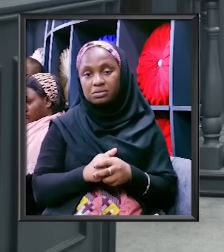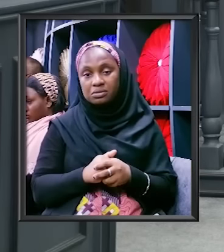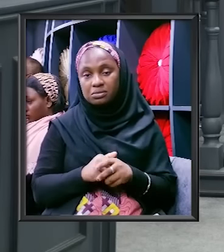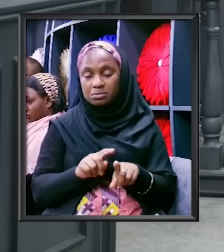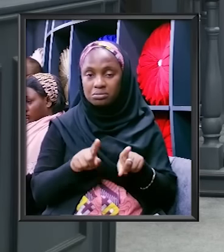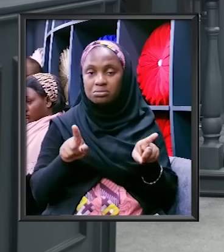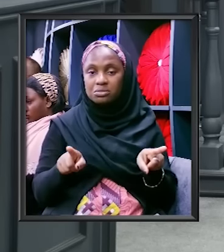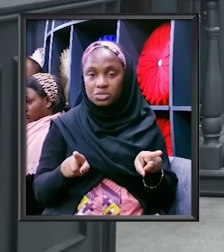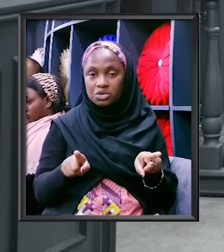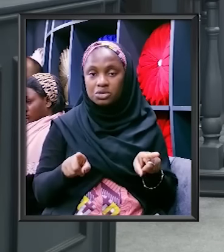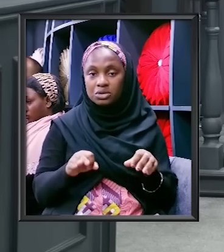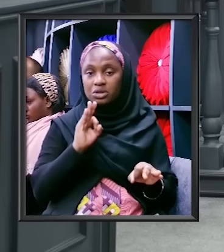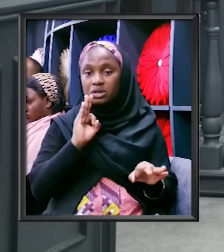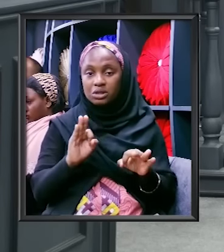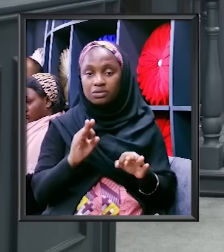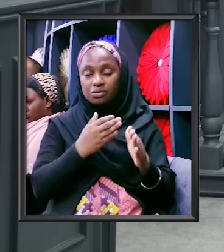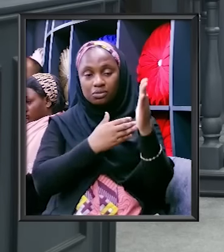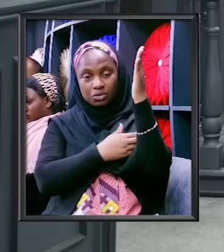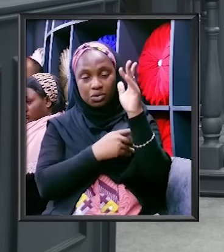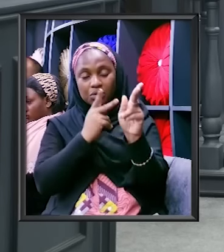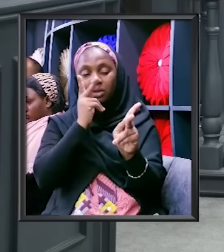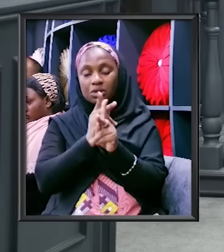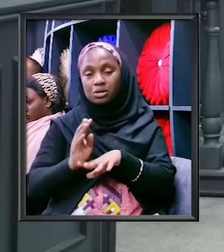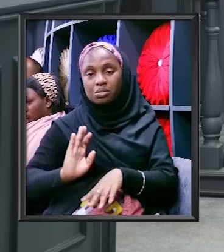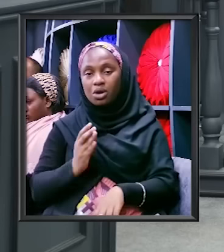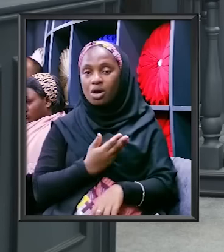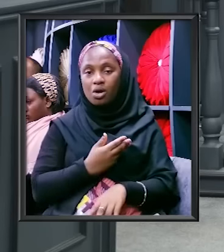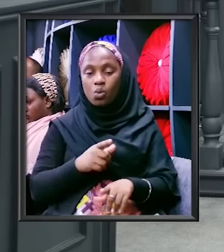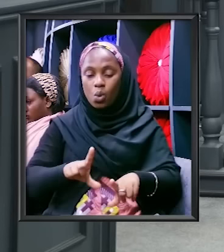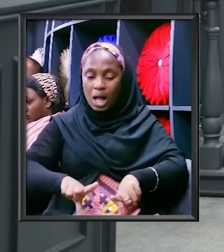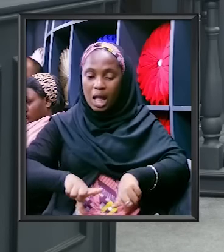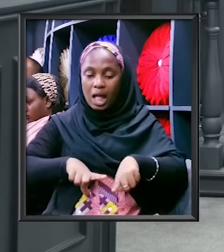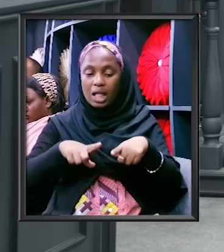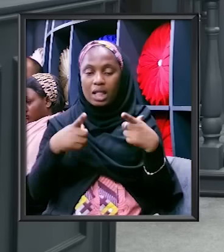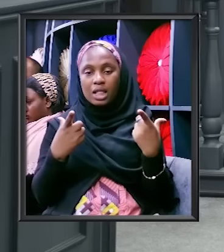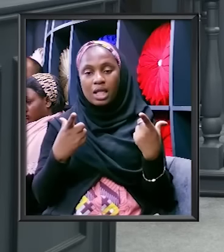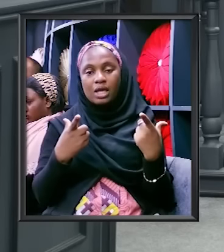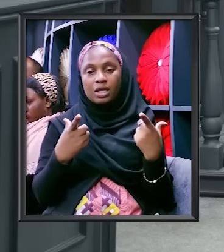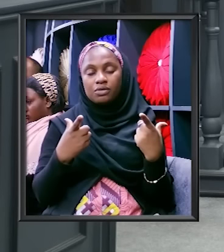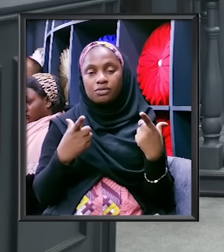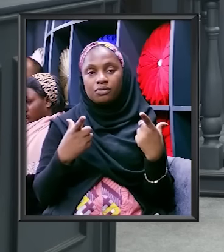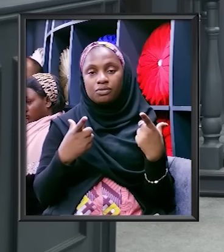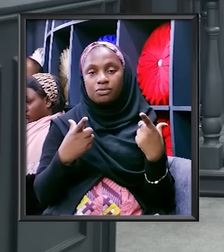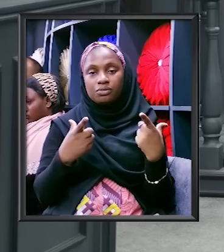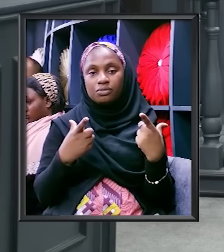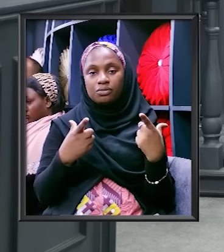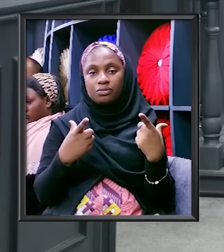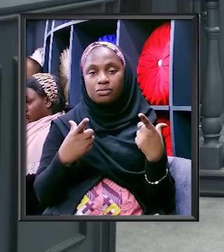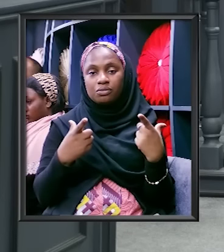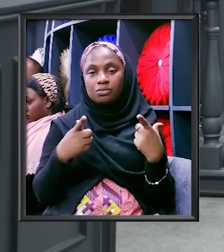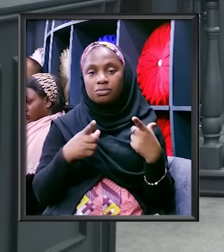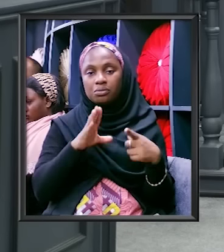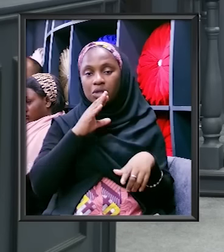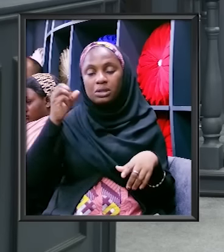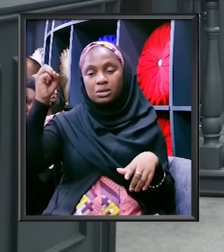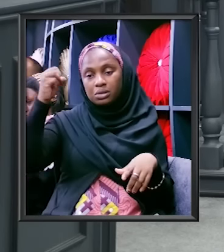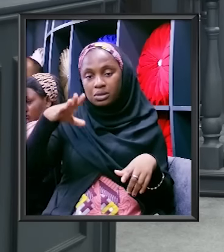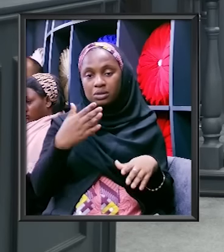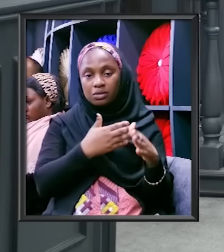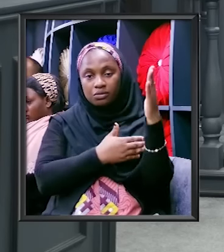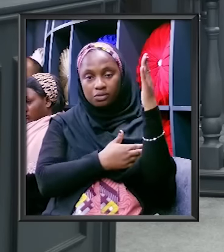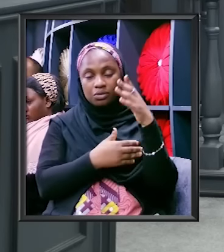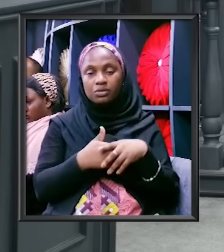But if God spare our lives, you go see, say, be 4 years done nearly finished now, by the grace of God. 4 years done